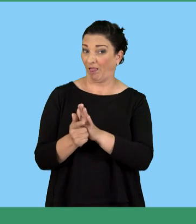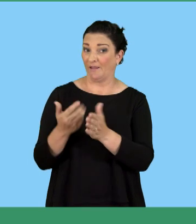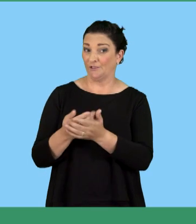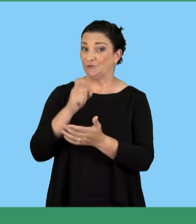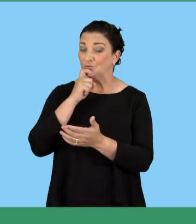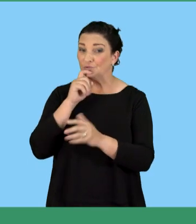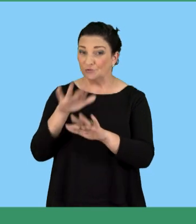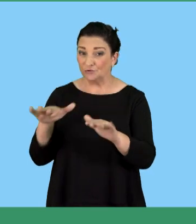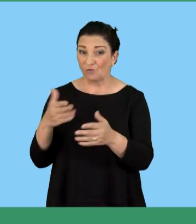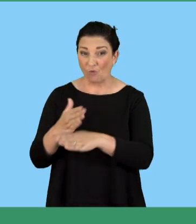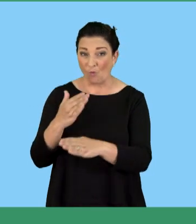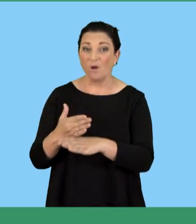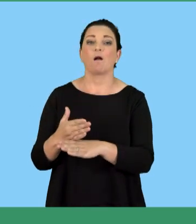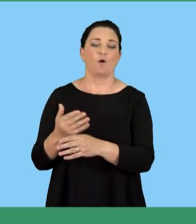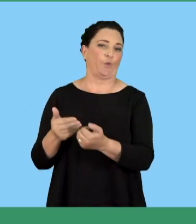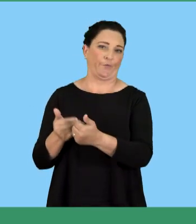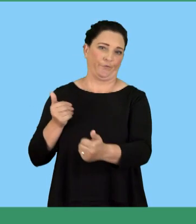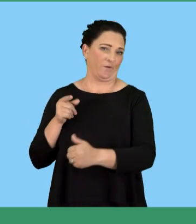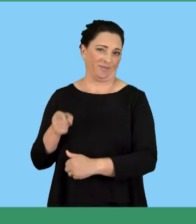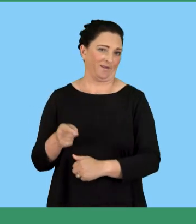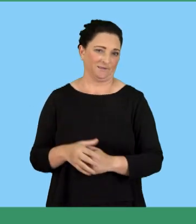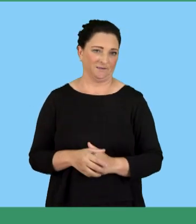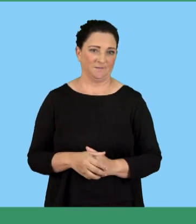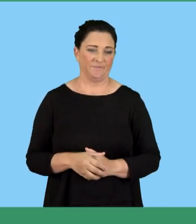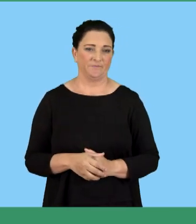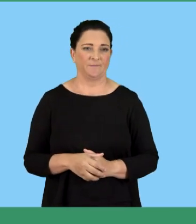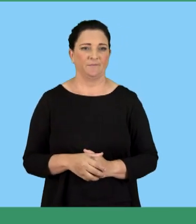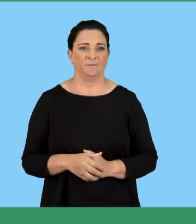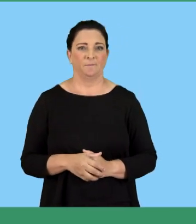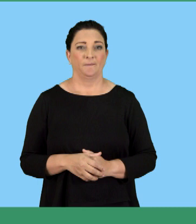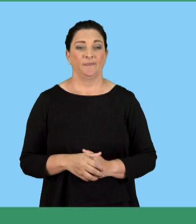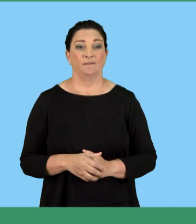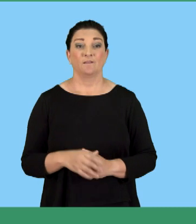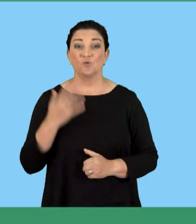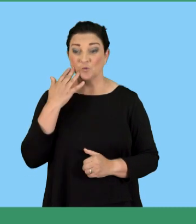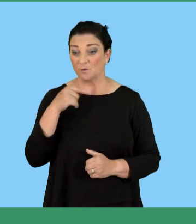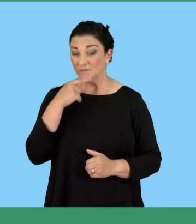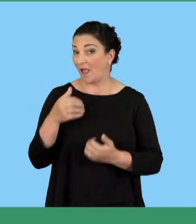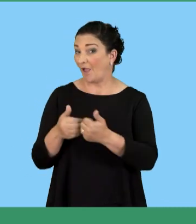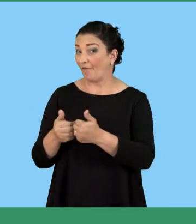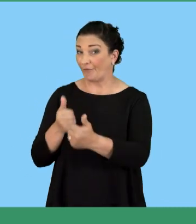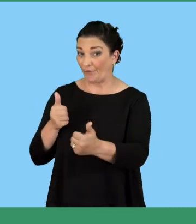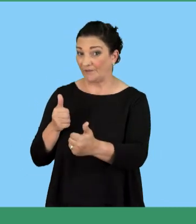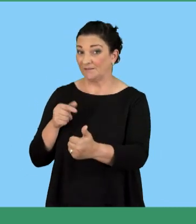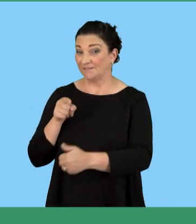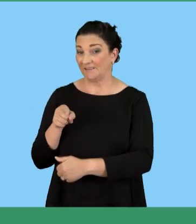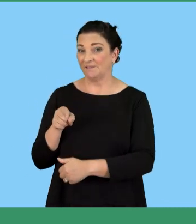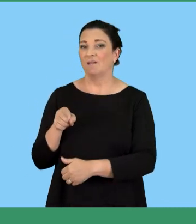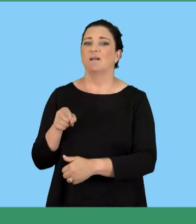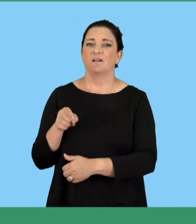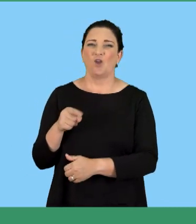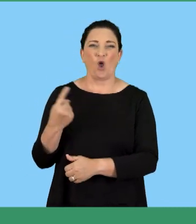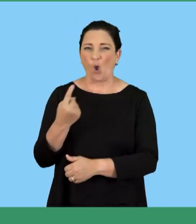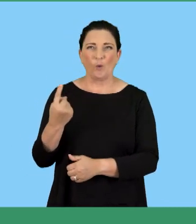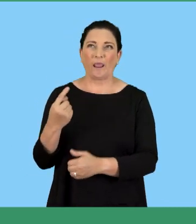the legal age. That is another way. And remember, when we are talking about avoiding, this can not